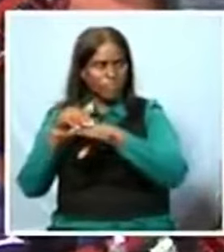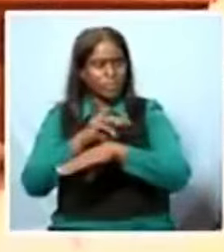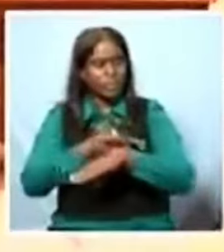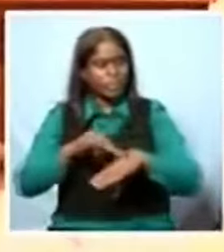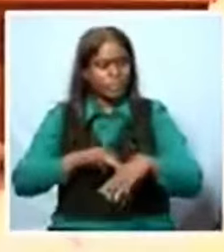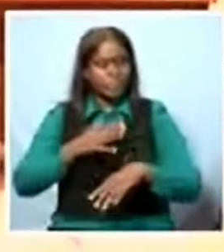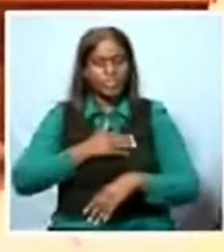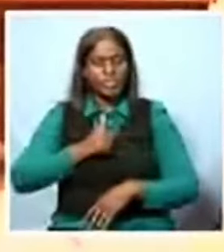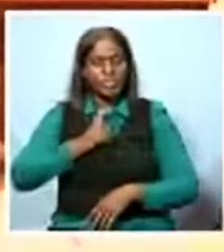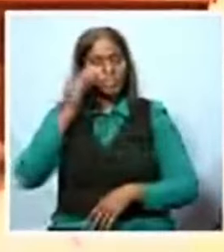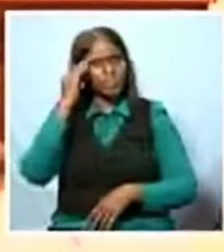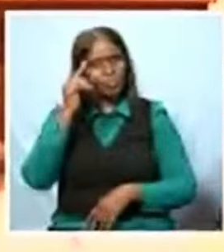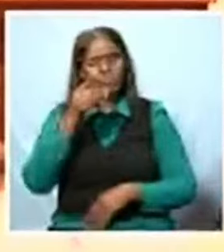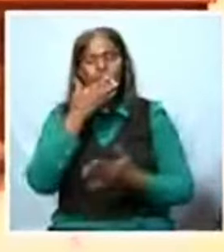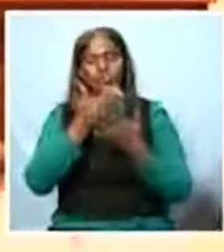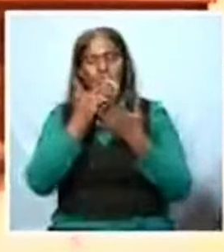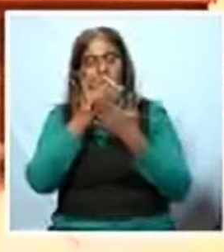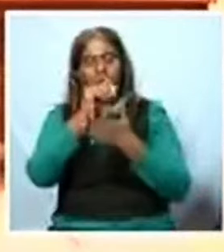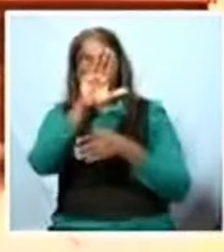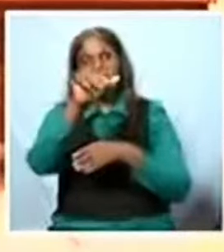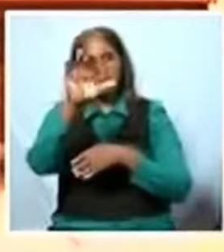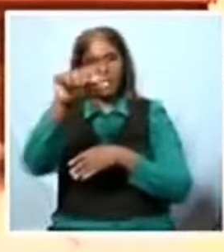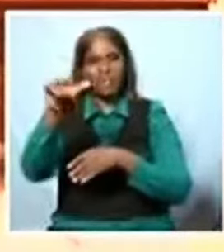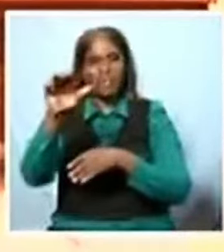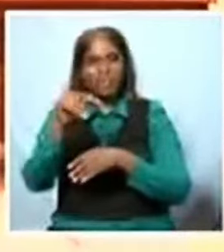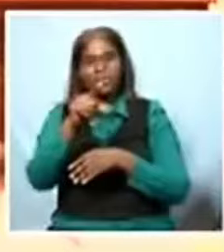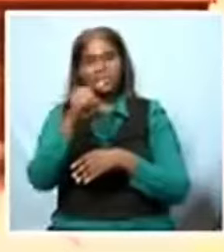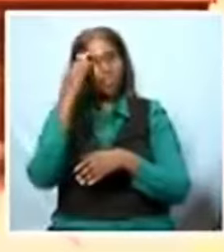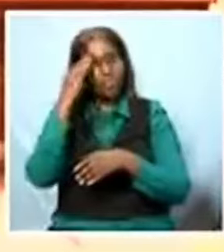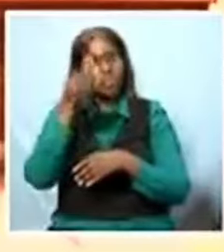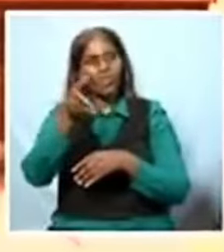I know you are very good at that.